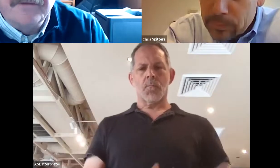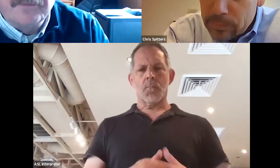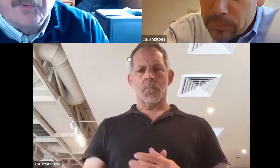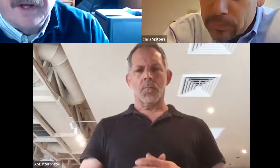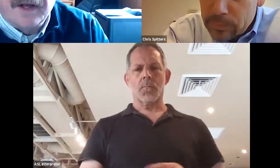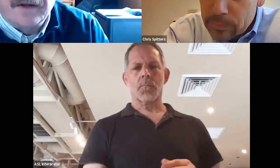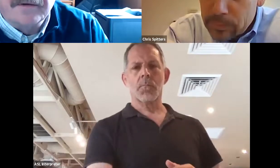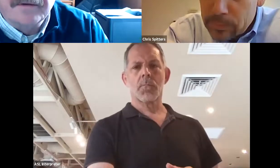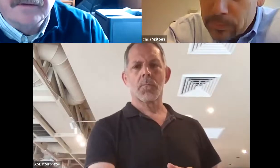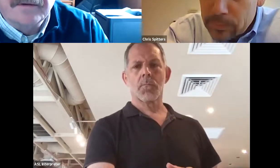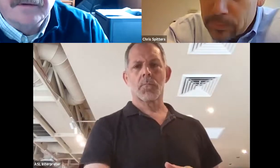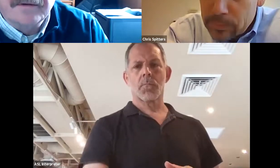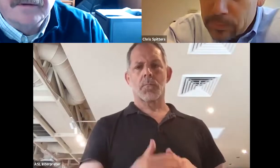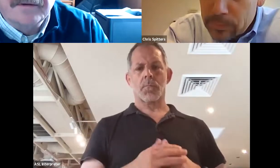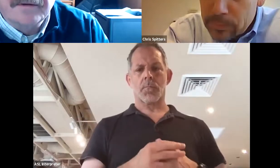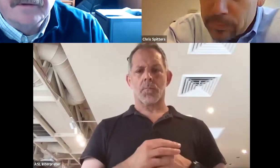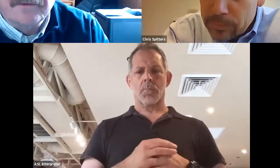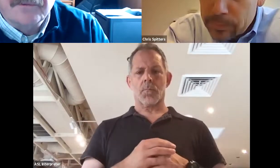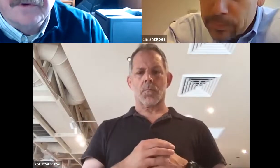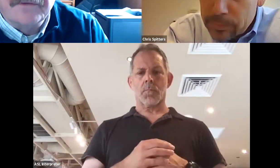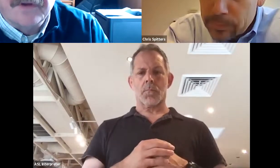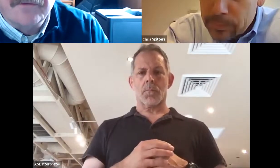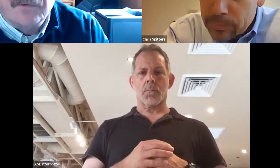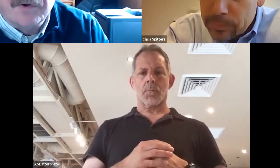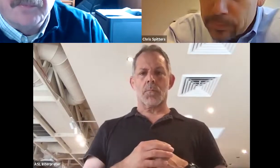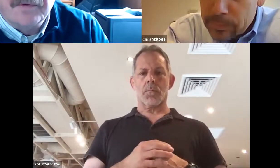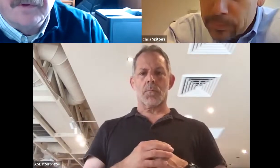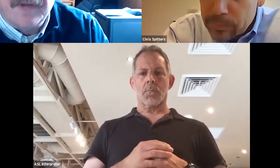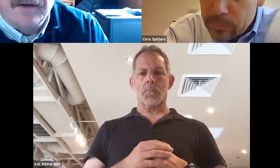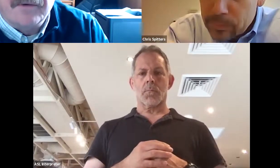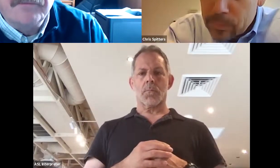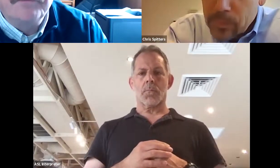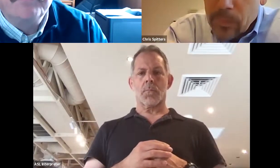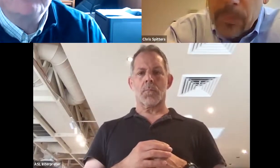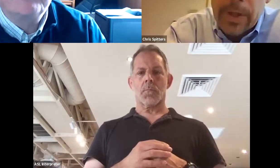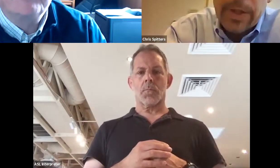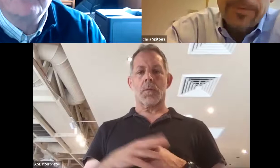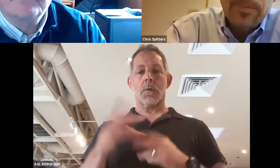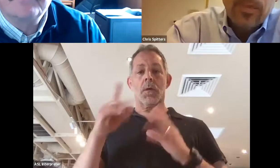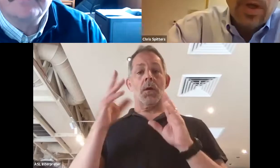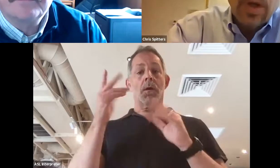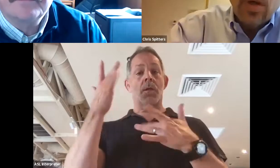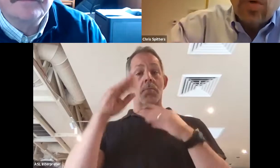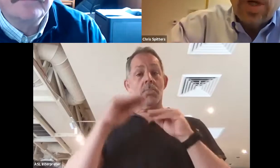then cases break out, is it really safe to reopen them now?